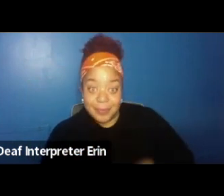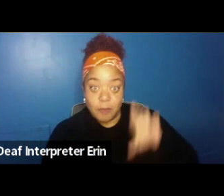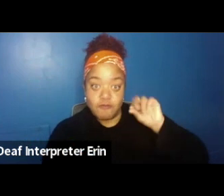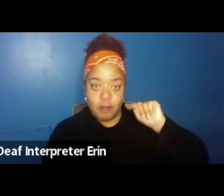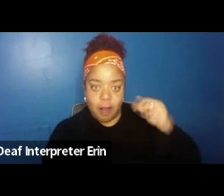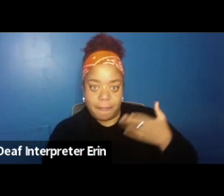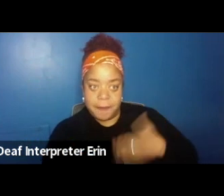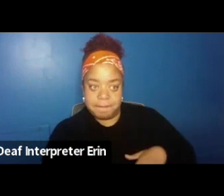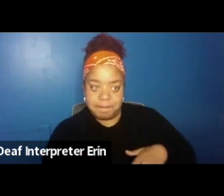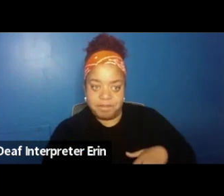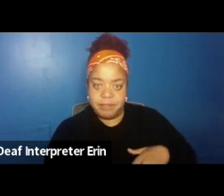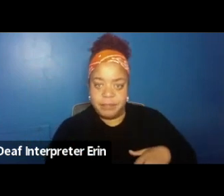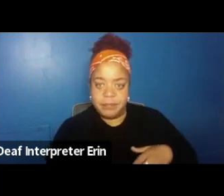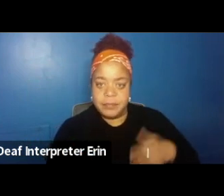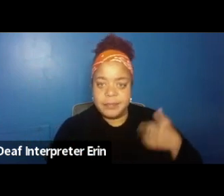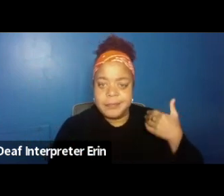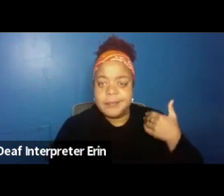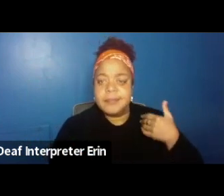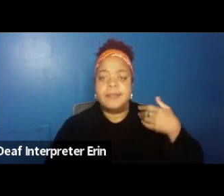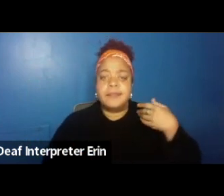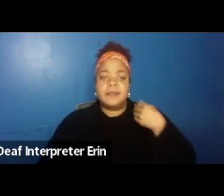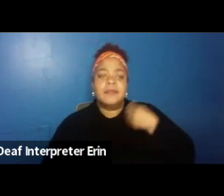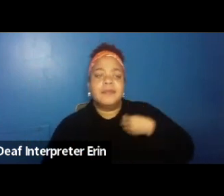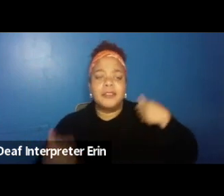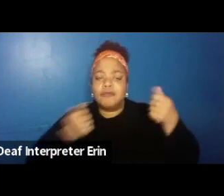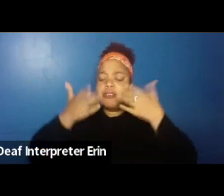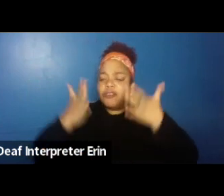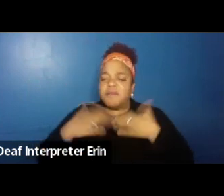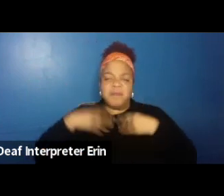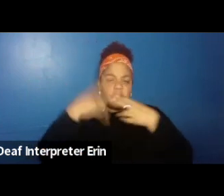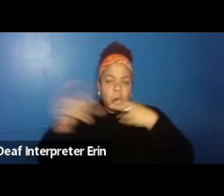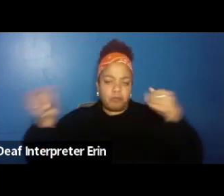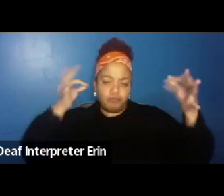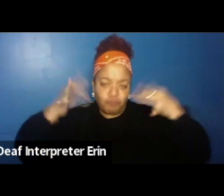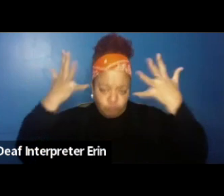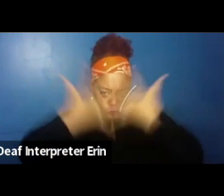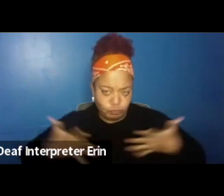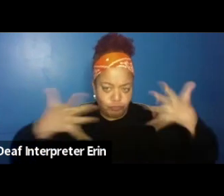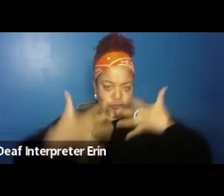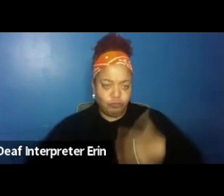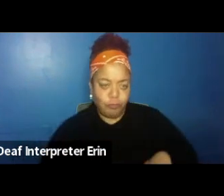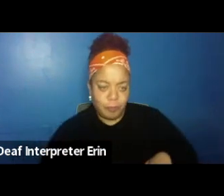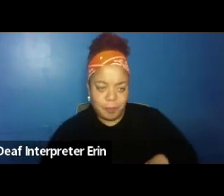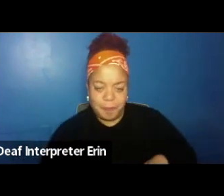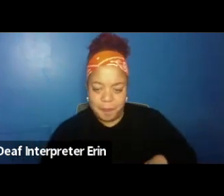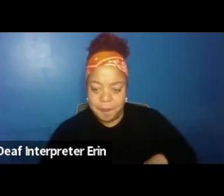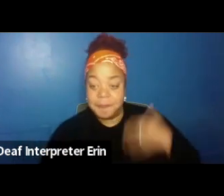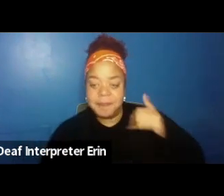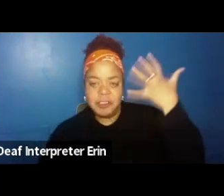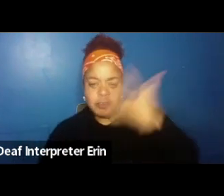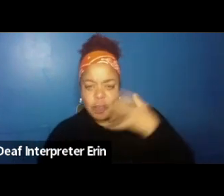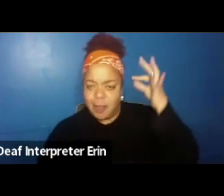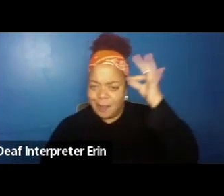And for a brief visual description, I'm a white woman with dark brown hair and glasses. I have a